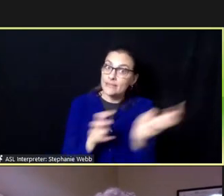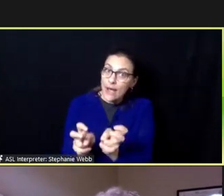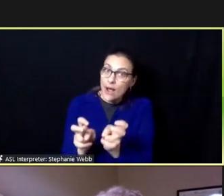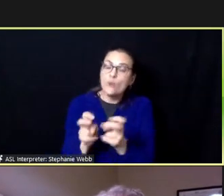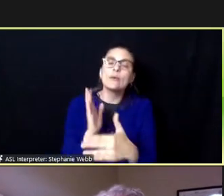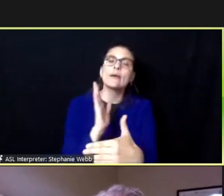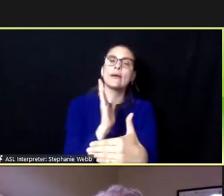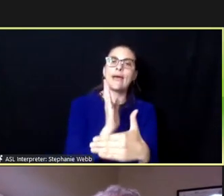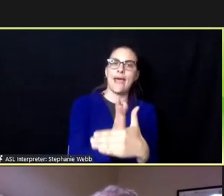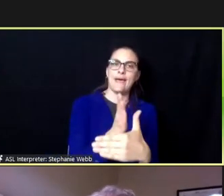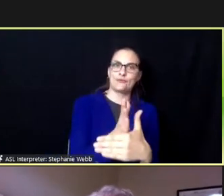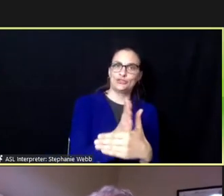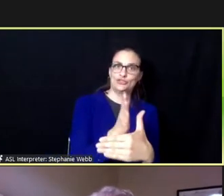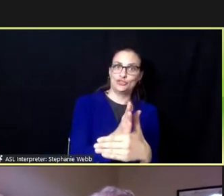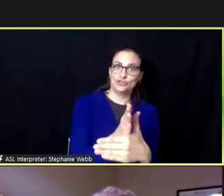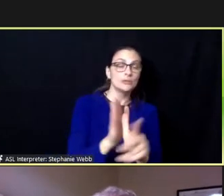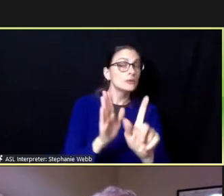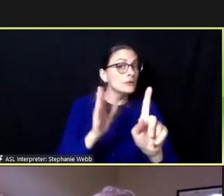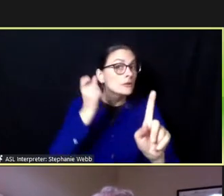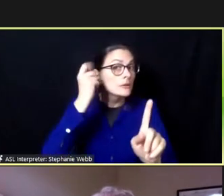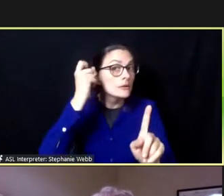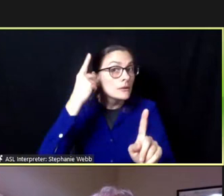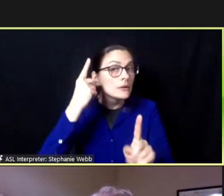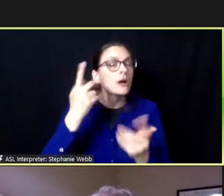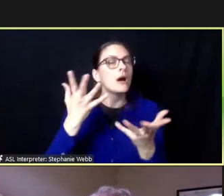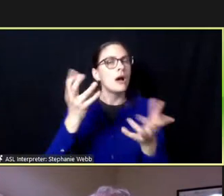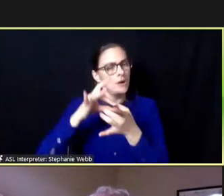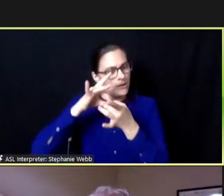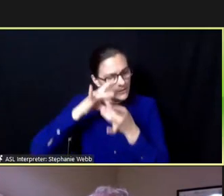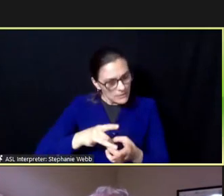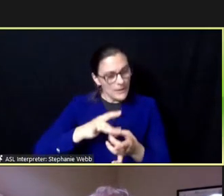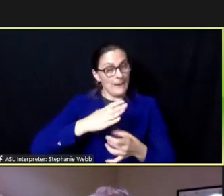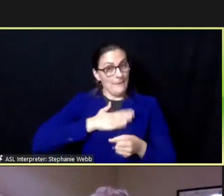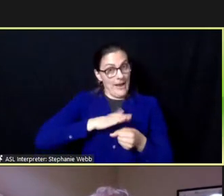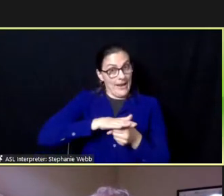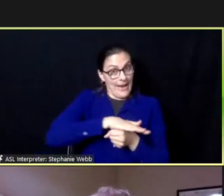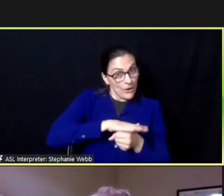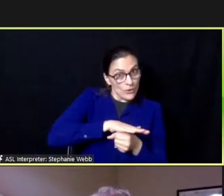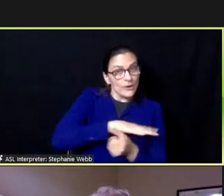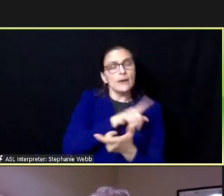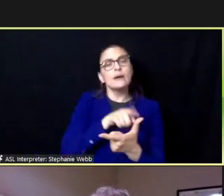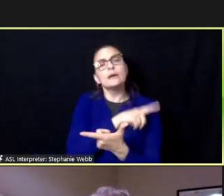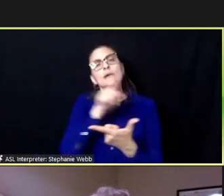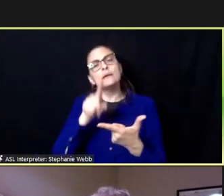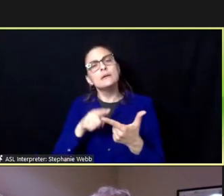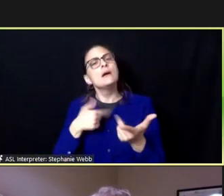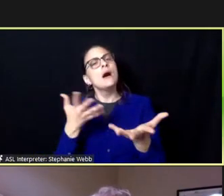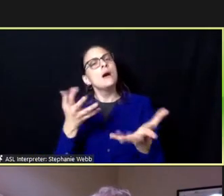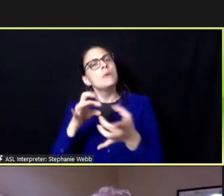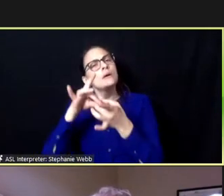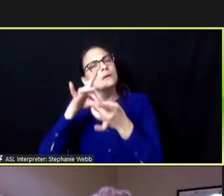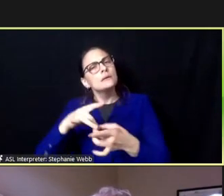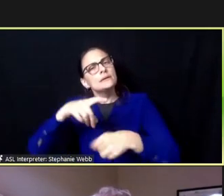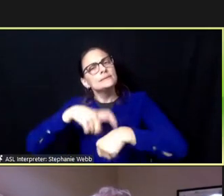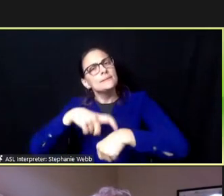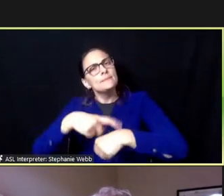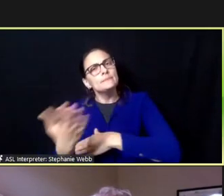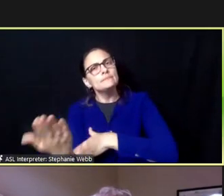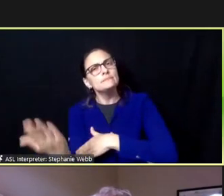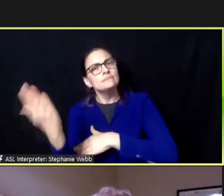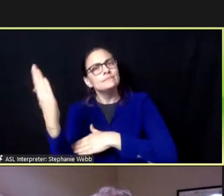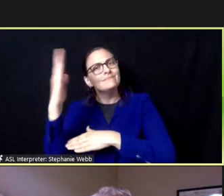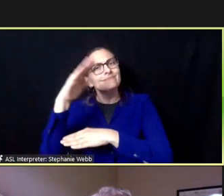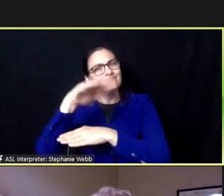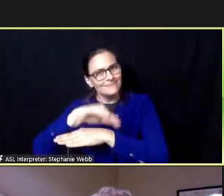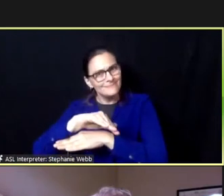day. I find that most claims of speeds refer to their maximum